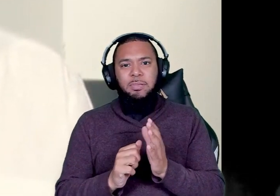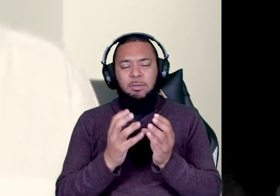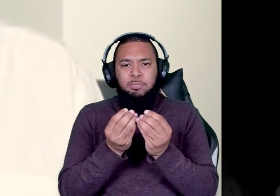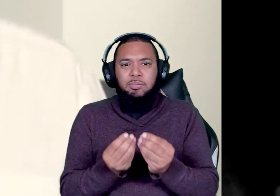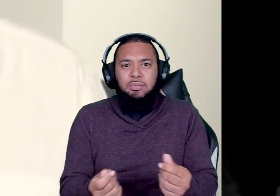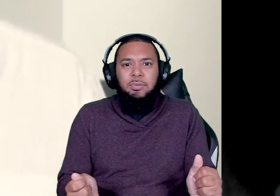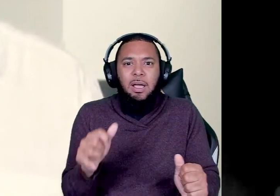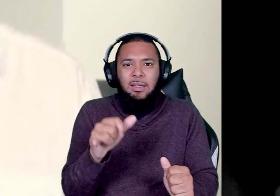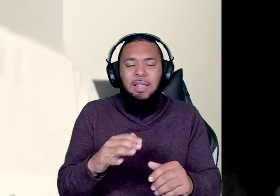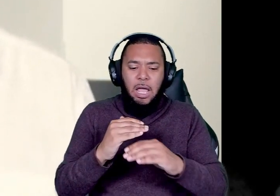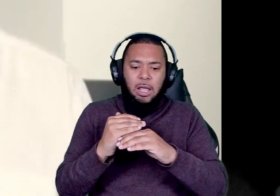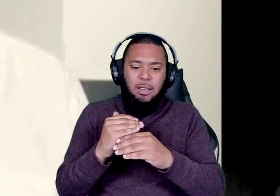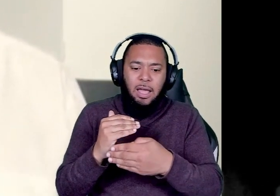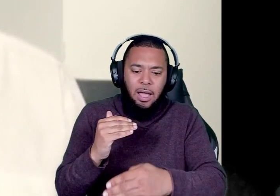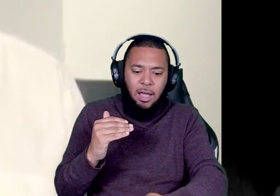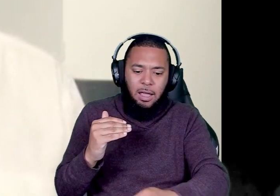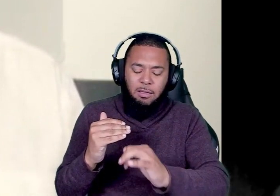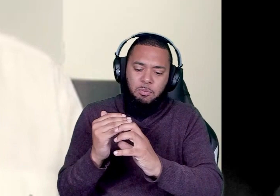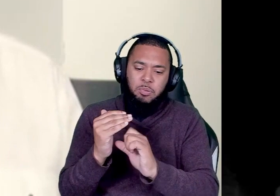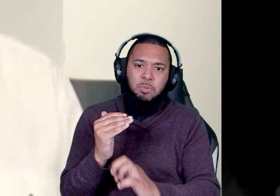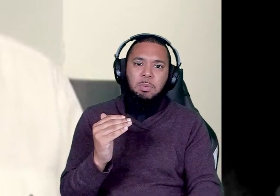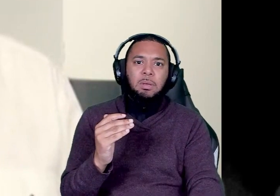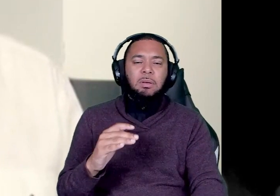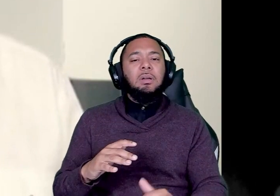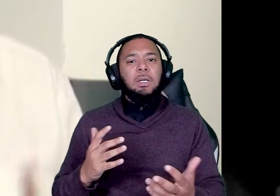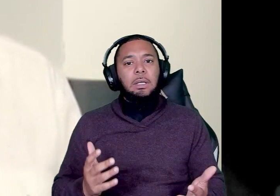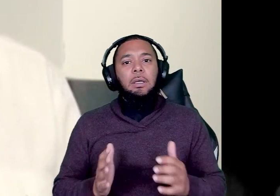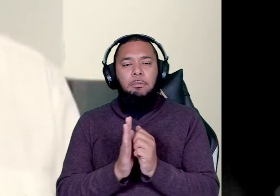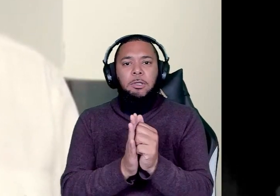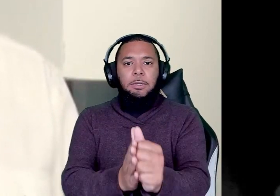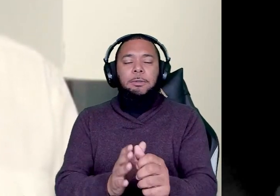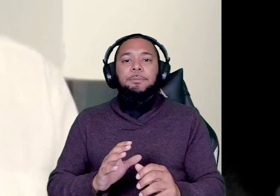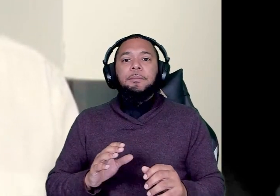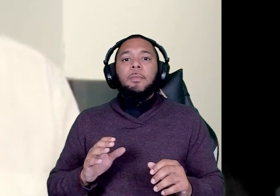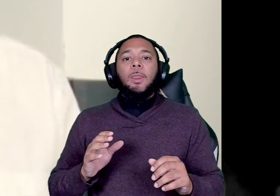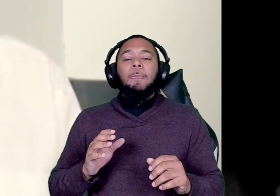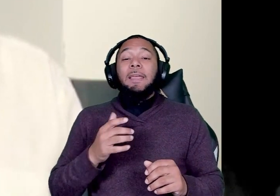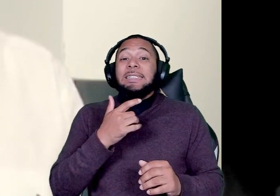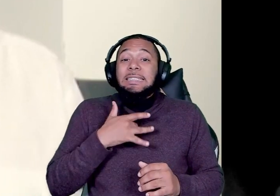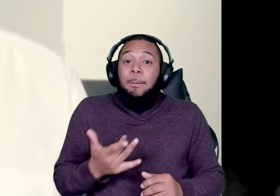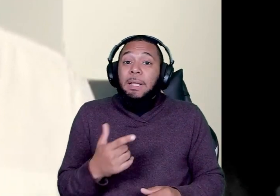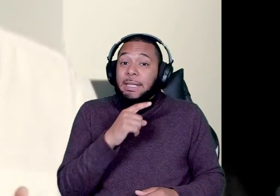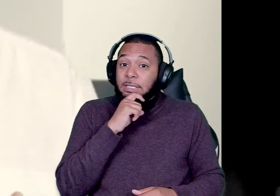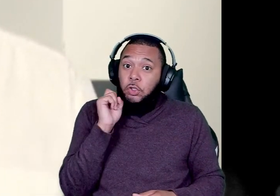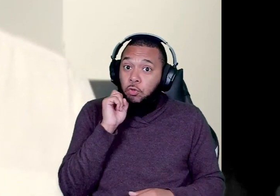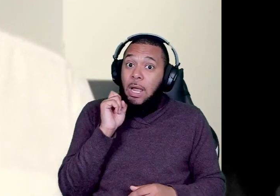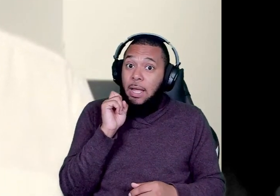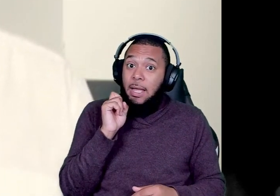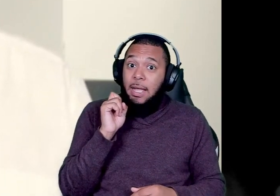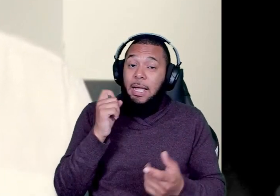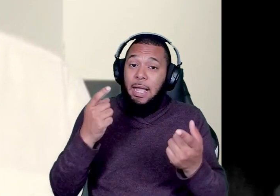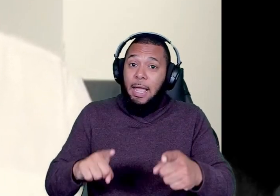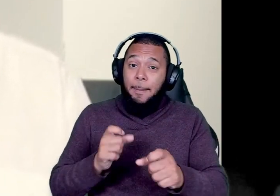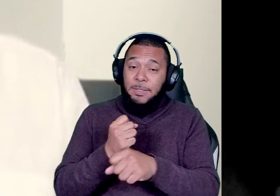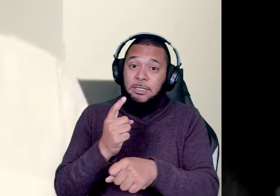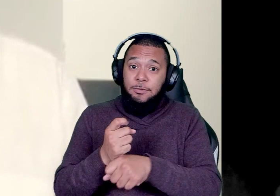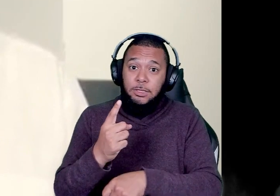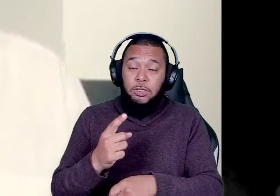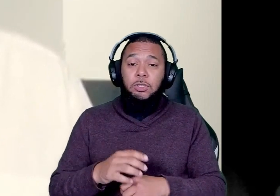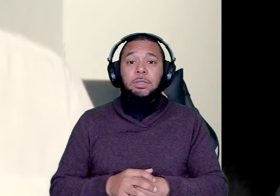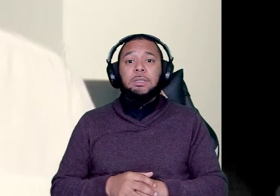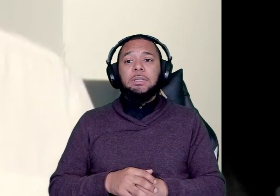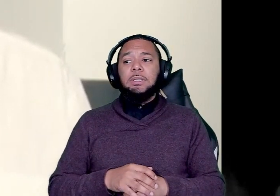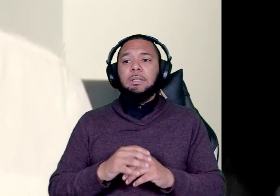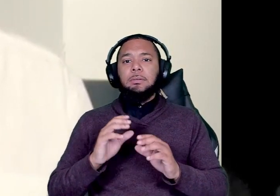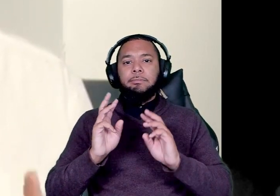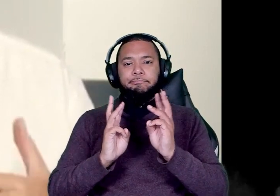slopes. Fires are a big issue in the chaparral because it does tend to dry out during the year. Climate change can impact this biome as well.